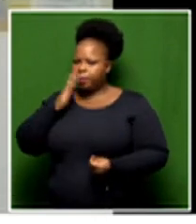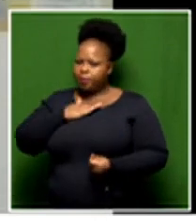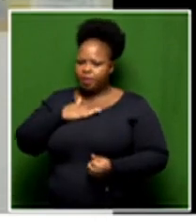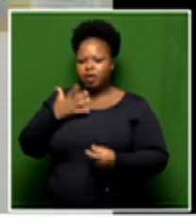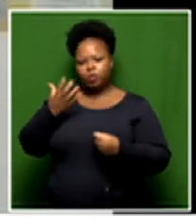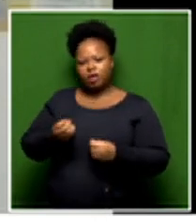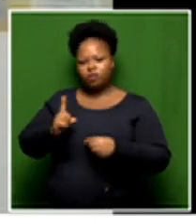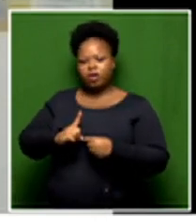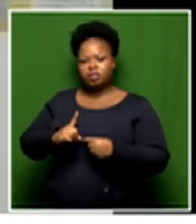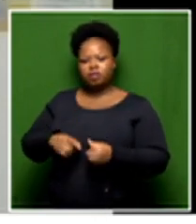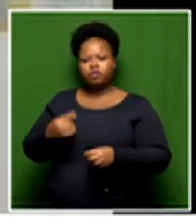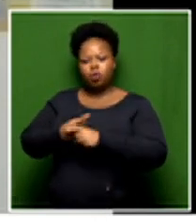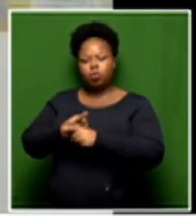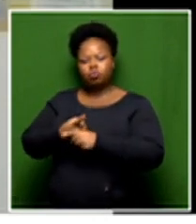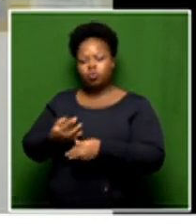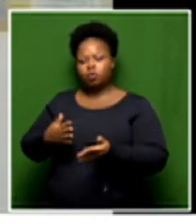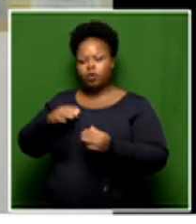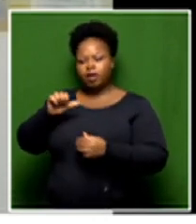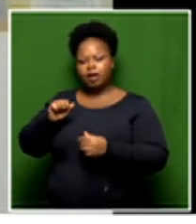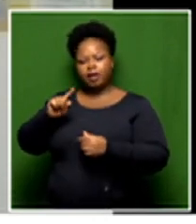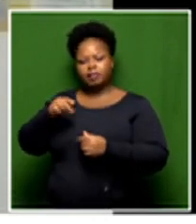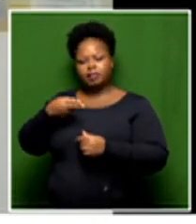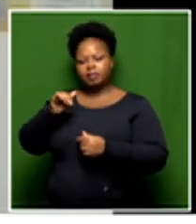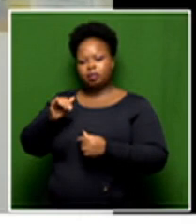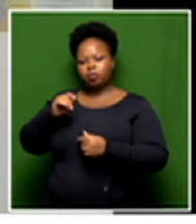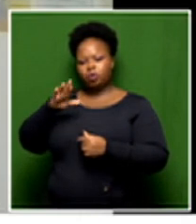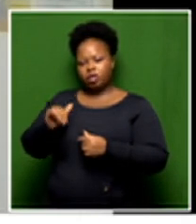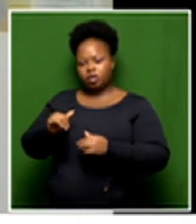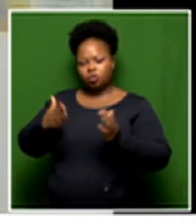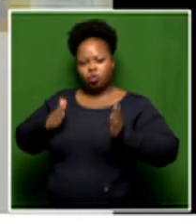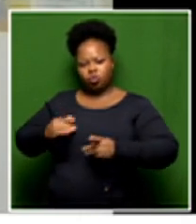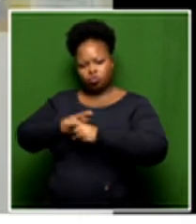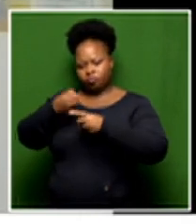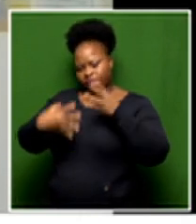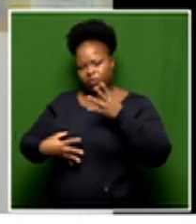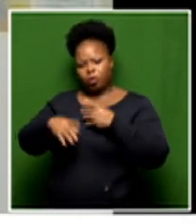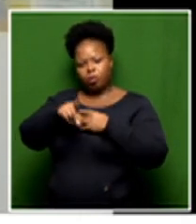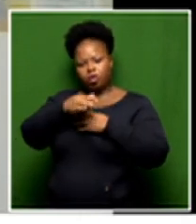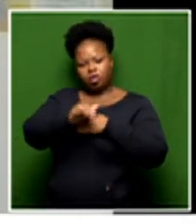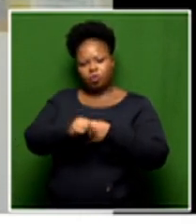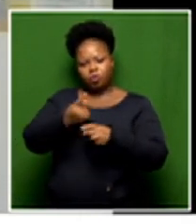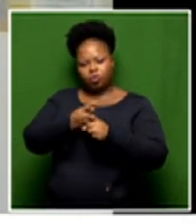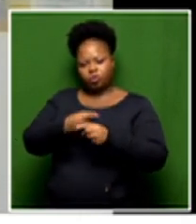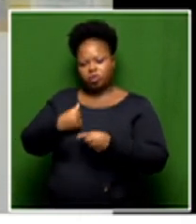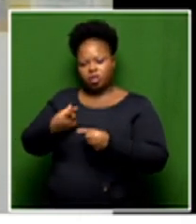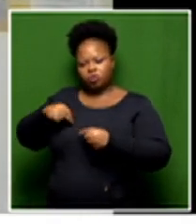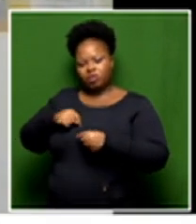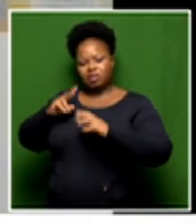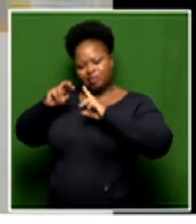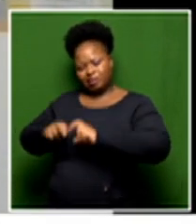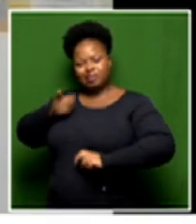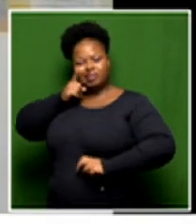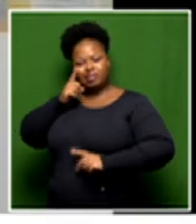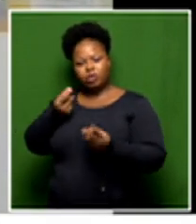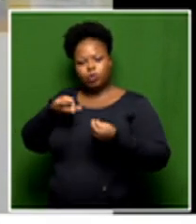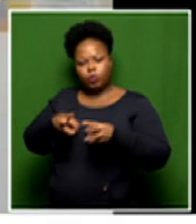have antibody therapy. So we have either monoclonal antibodies or now polyclonal antibodies that are being tested in research.